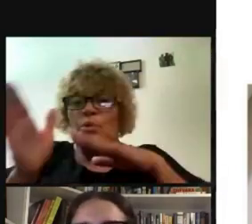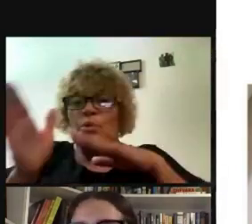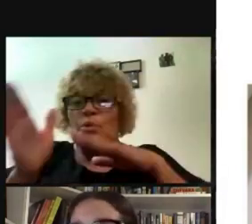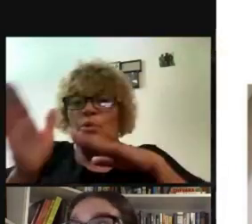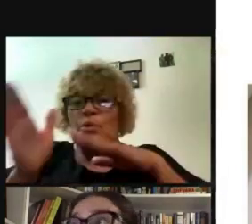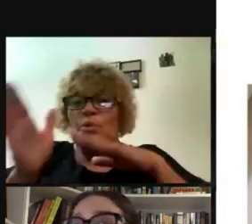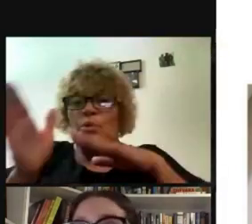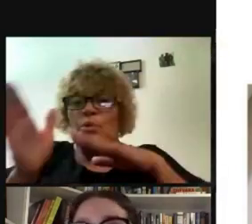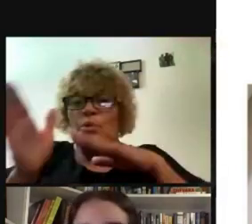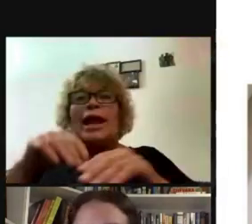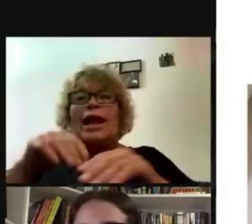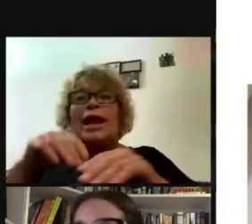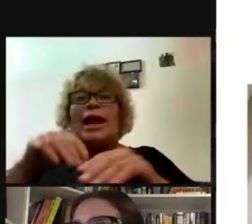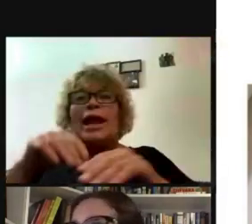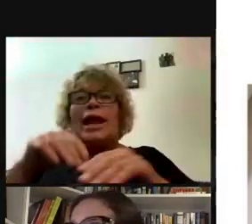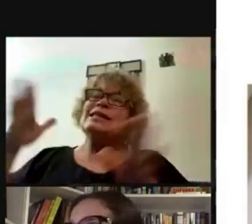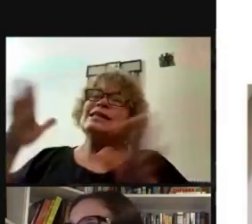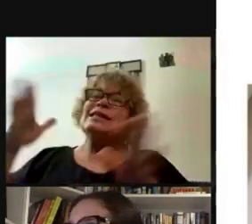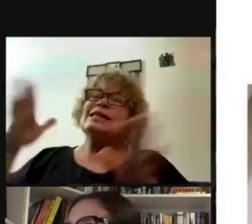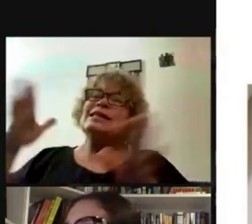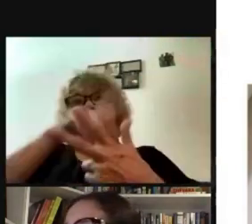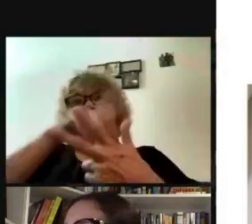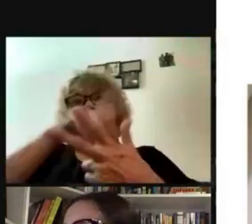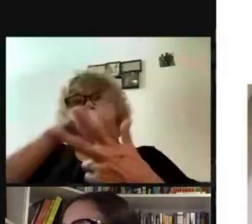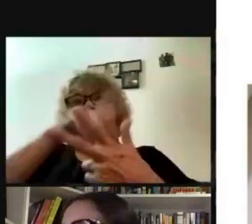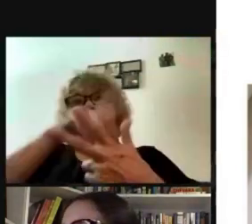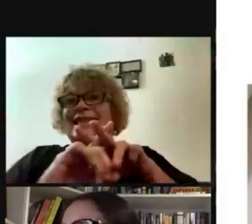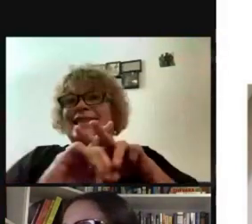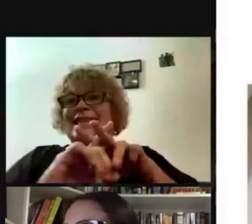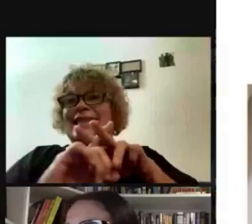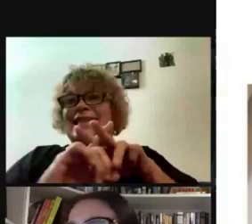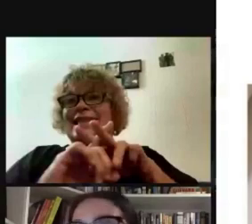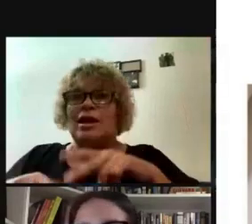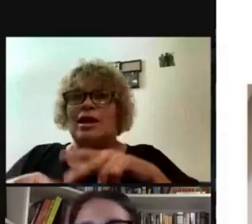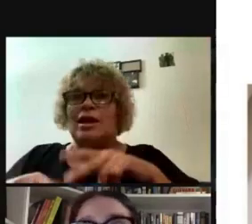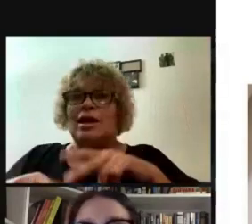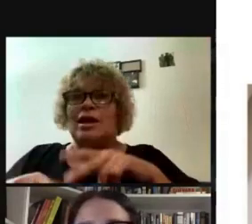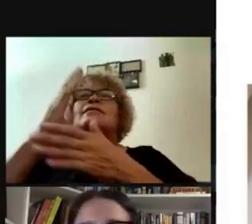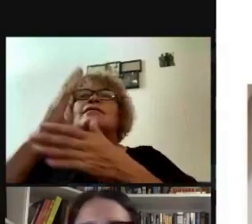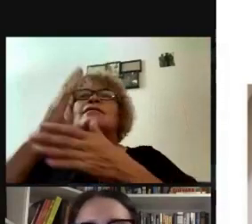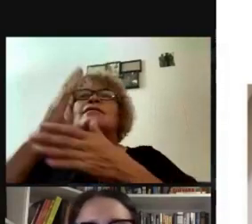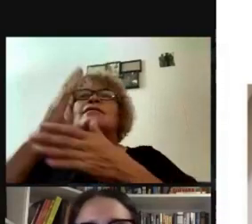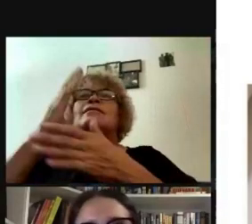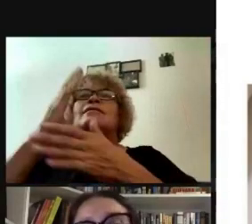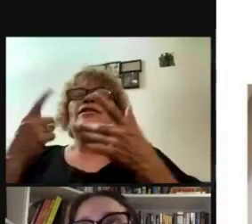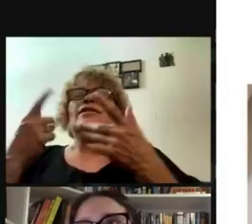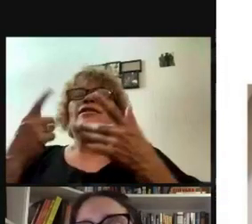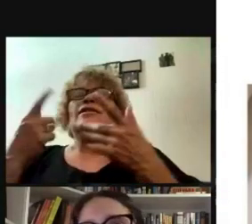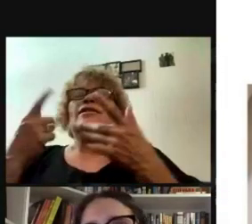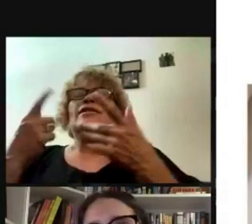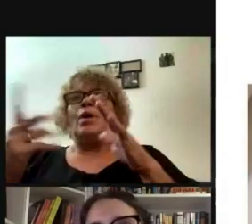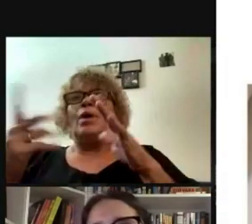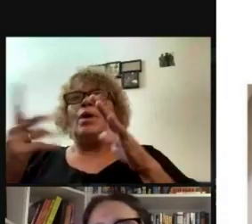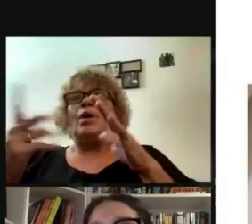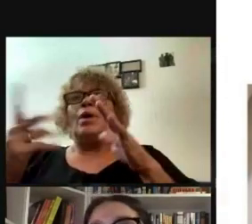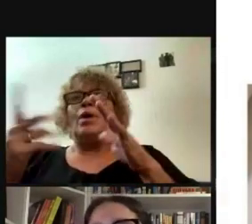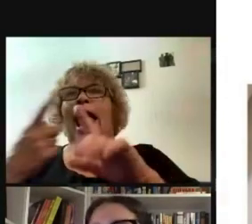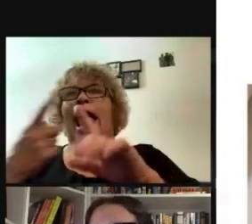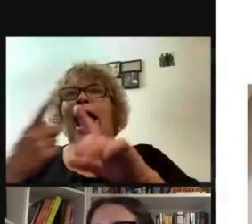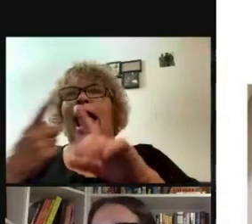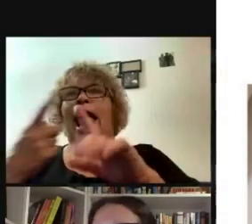they wind up escaping as part of a way to get away from, you